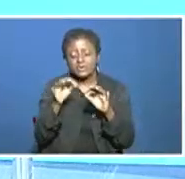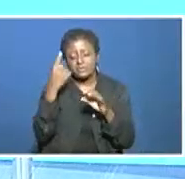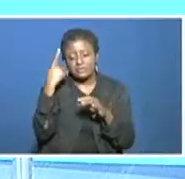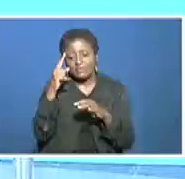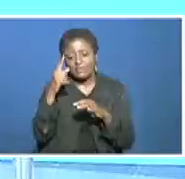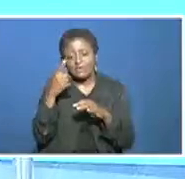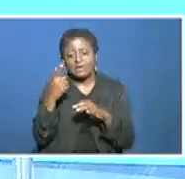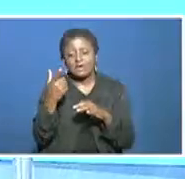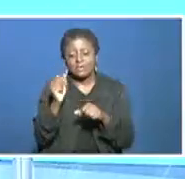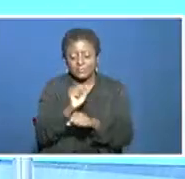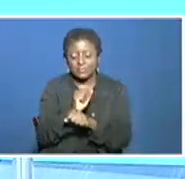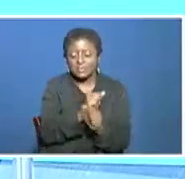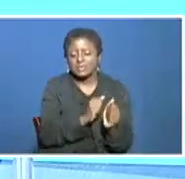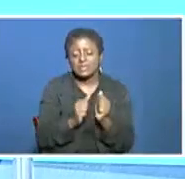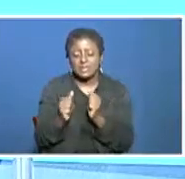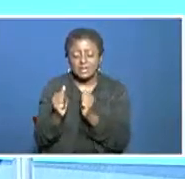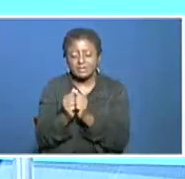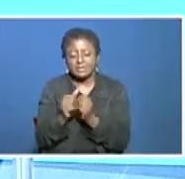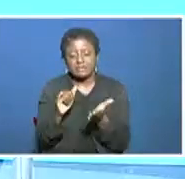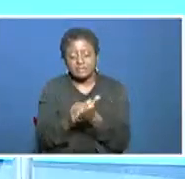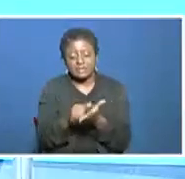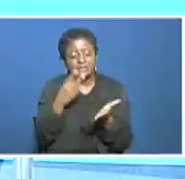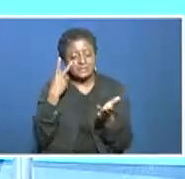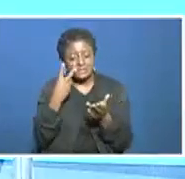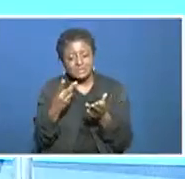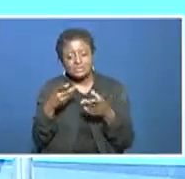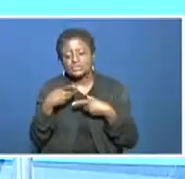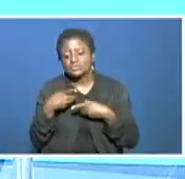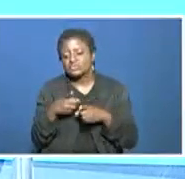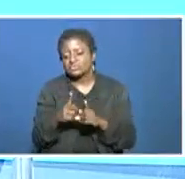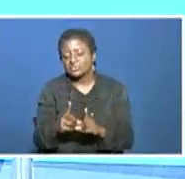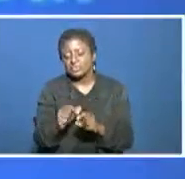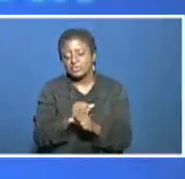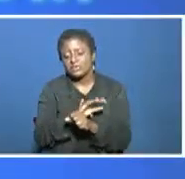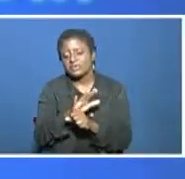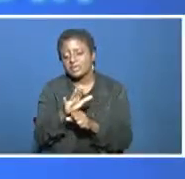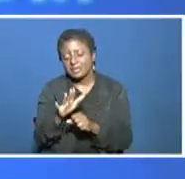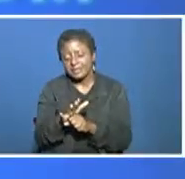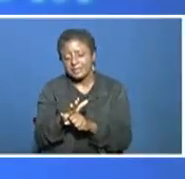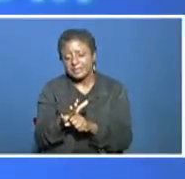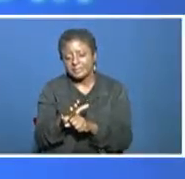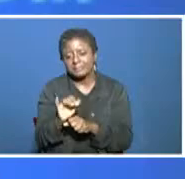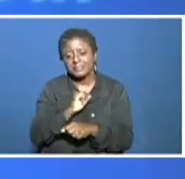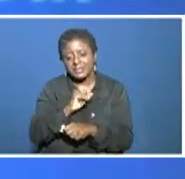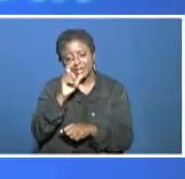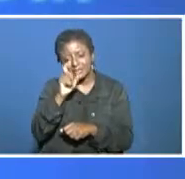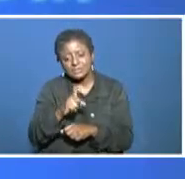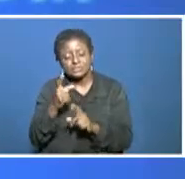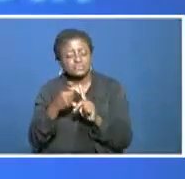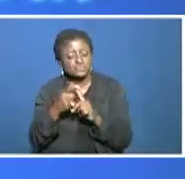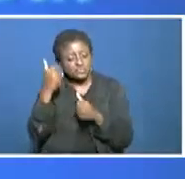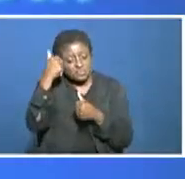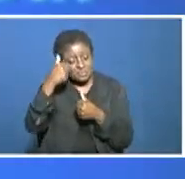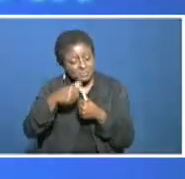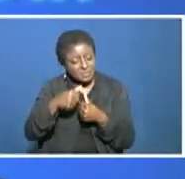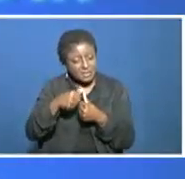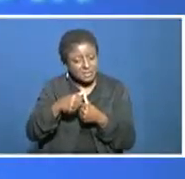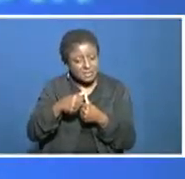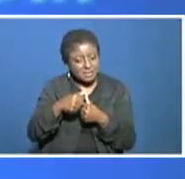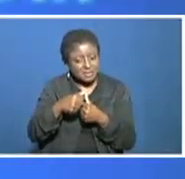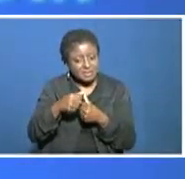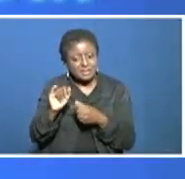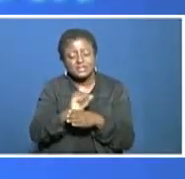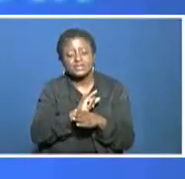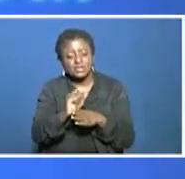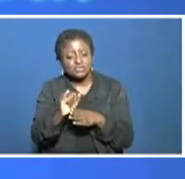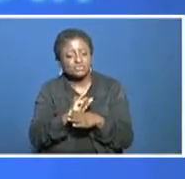cooperation that has been evident during the COVID-19 pandemic. I had to remind the